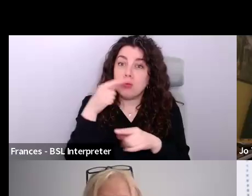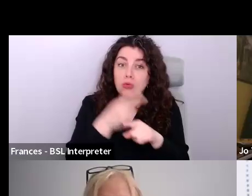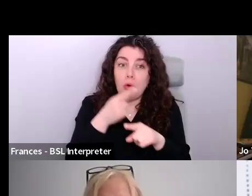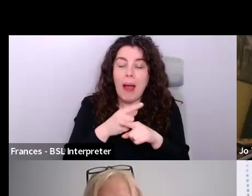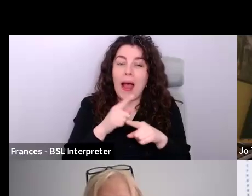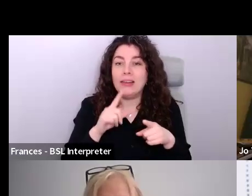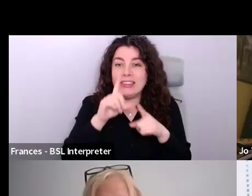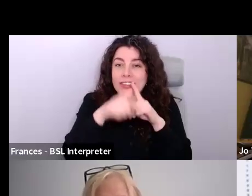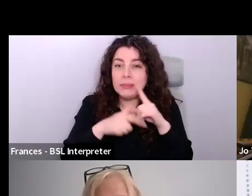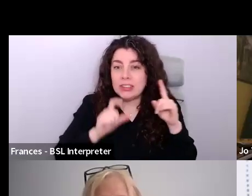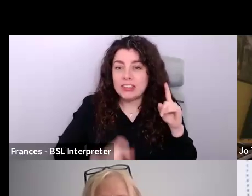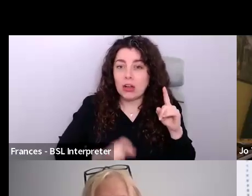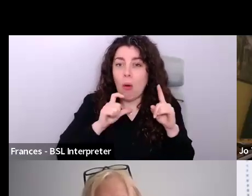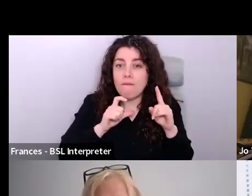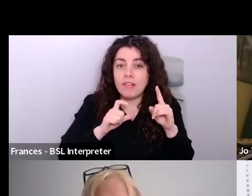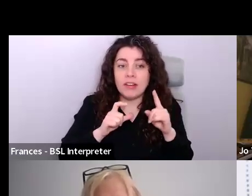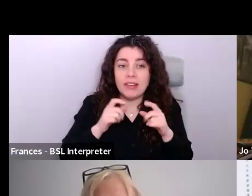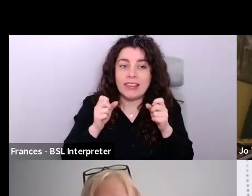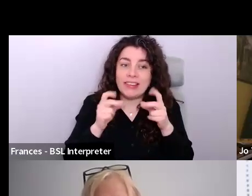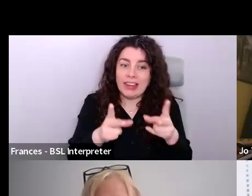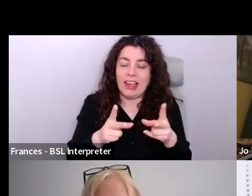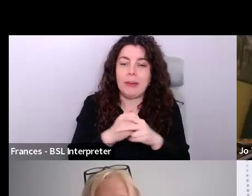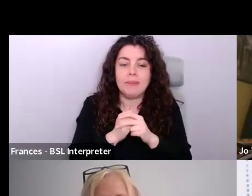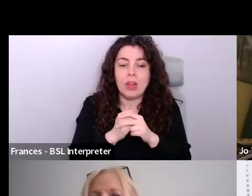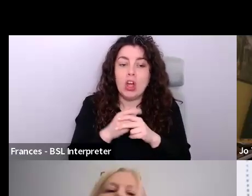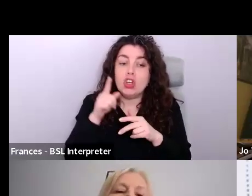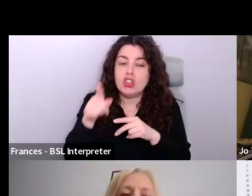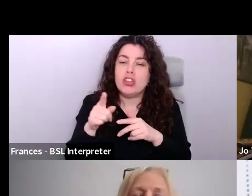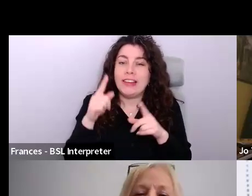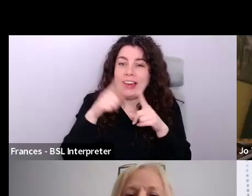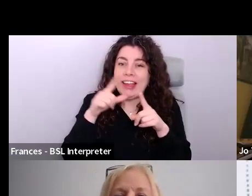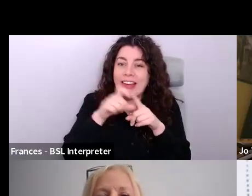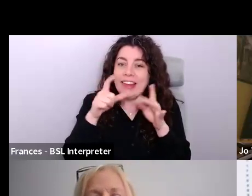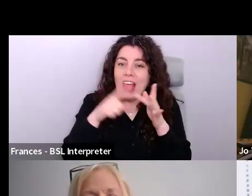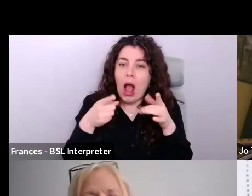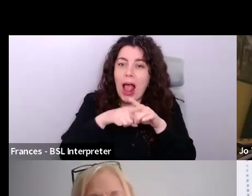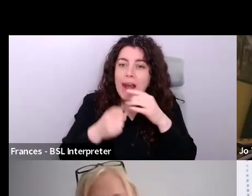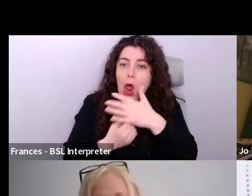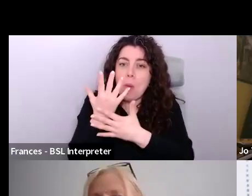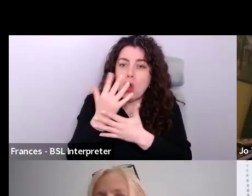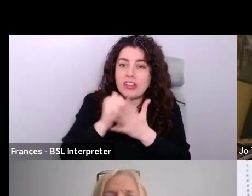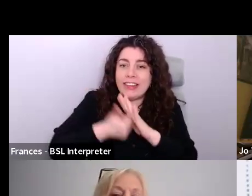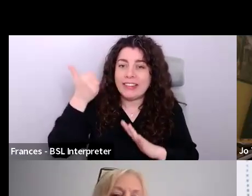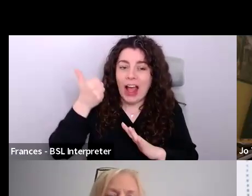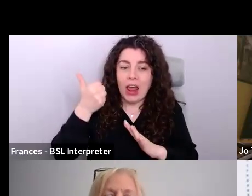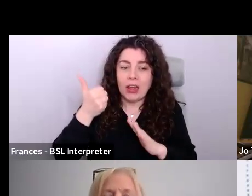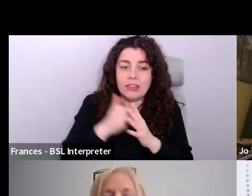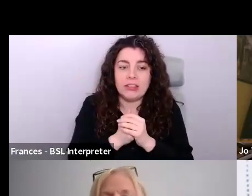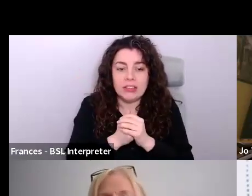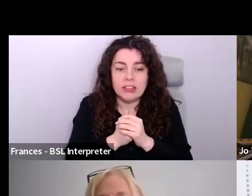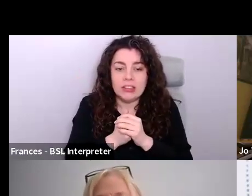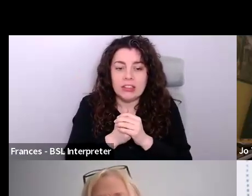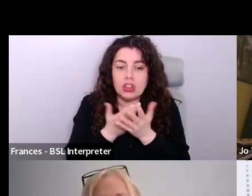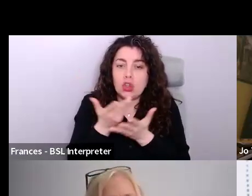EDI and emerging talent consultant. So Deborah, I will hand over to you. Thank you, Amelia. And just to